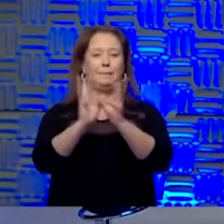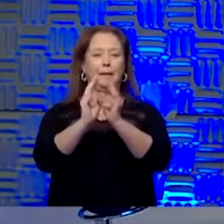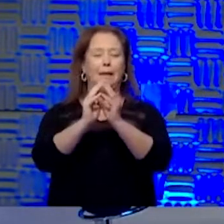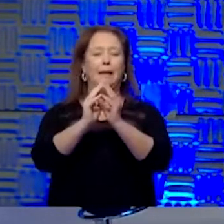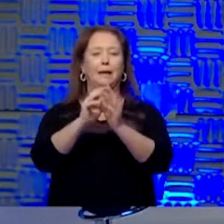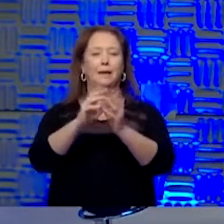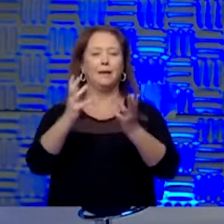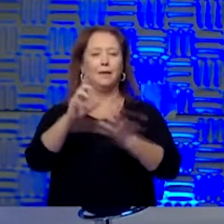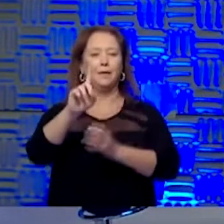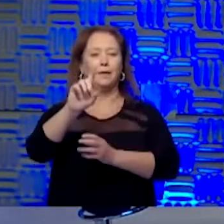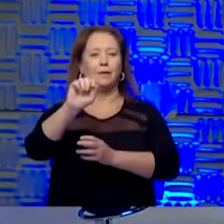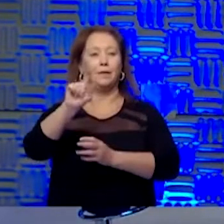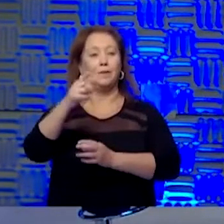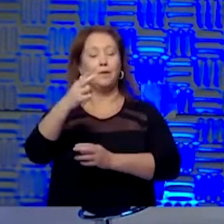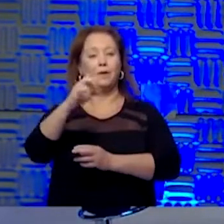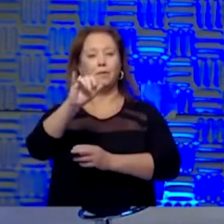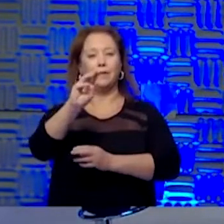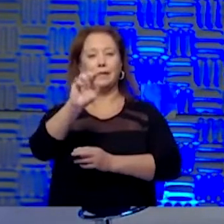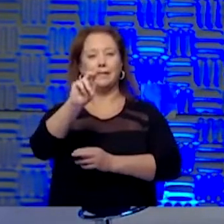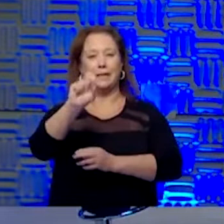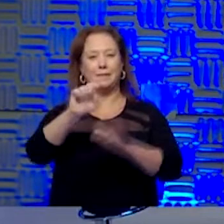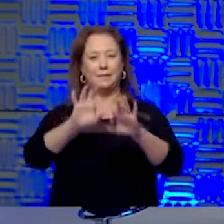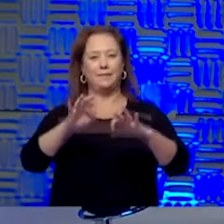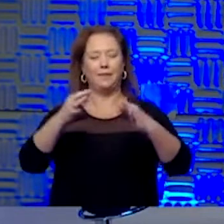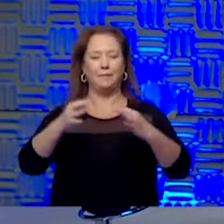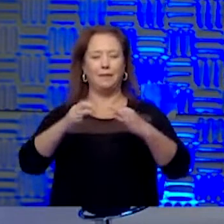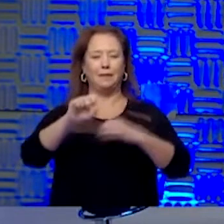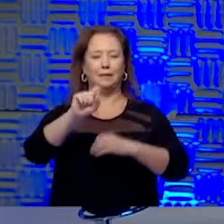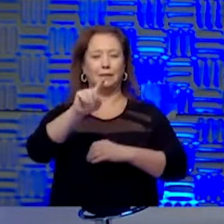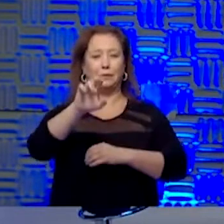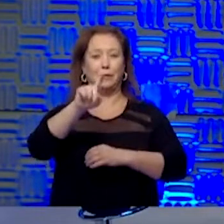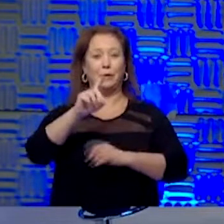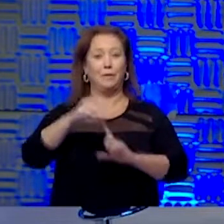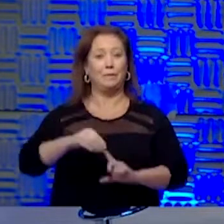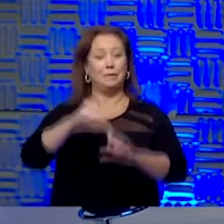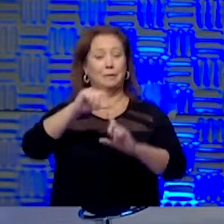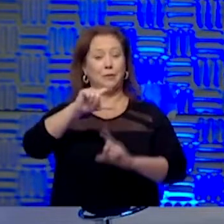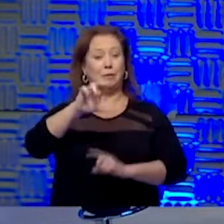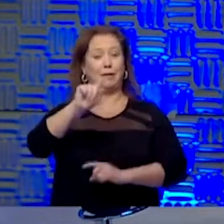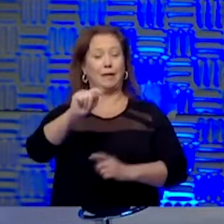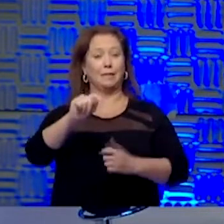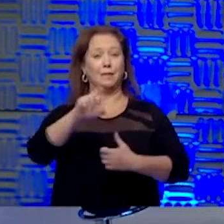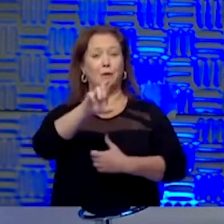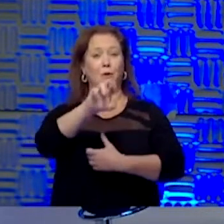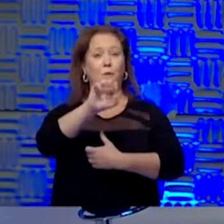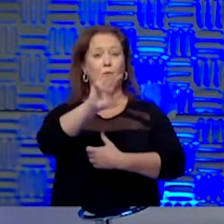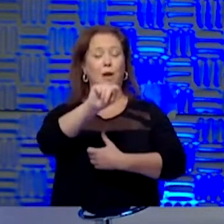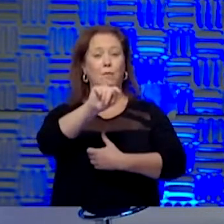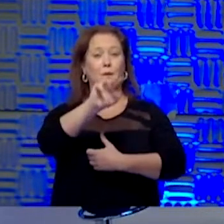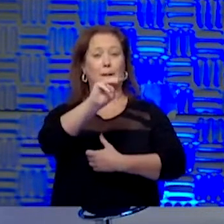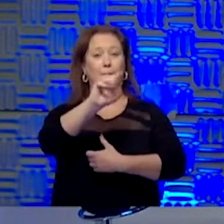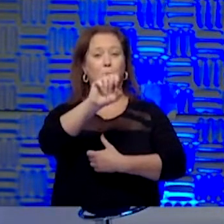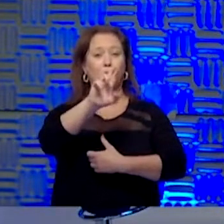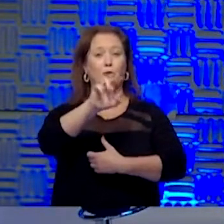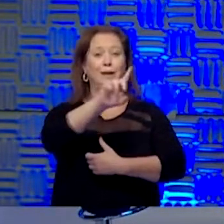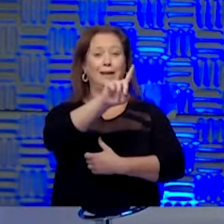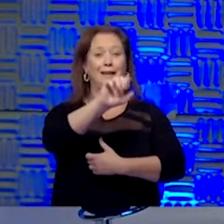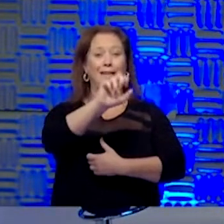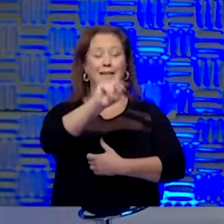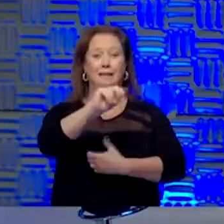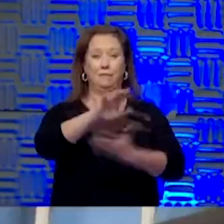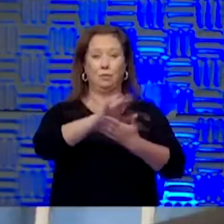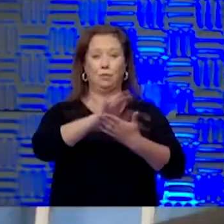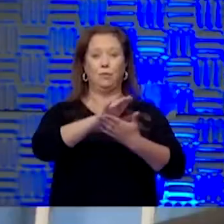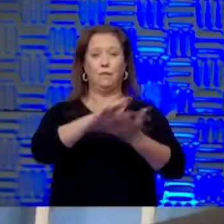the Dolph Simons Family Broadcast Studio. Today we have special guests. Robert Moser, the Dean of the University of Kansas School of